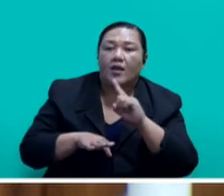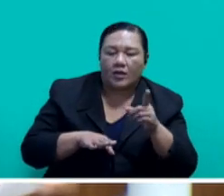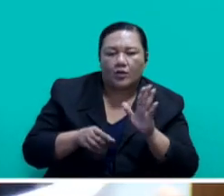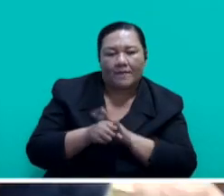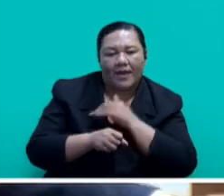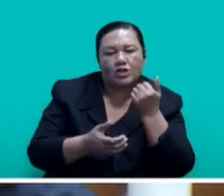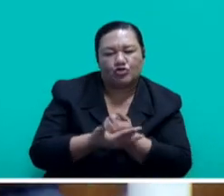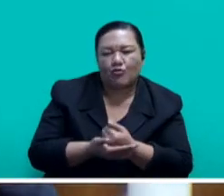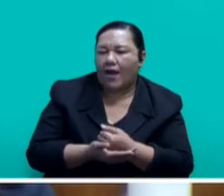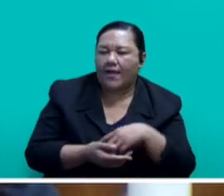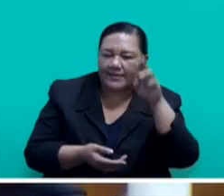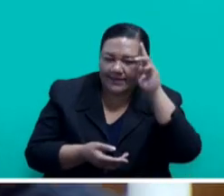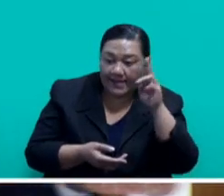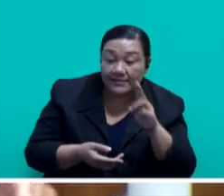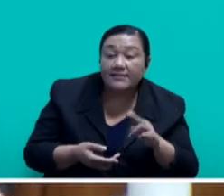all times.